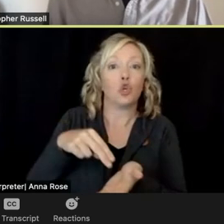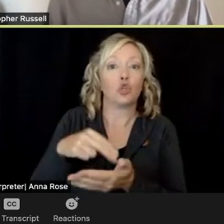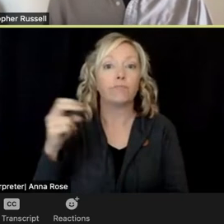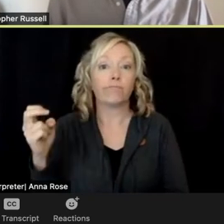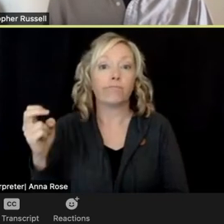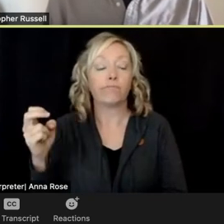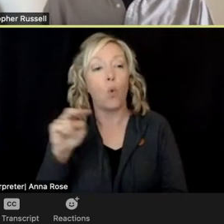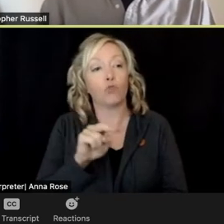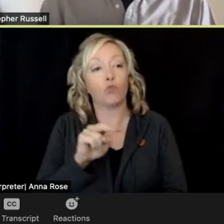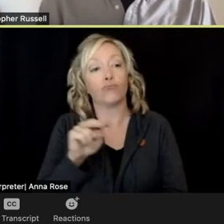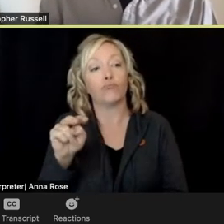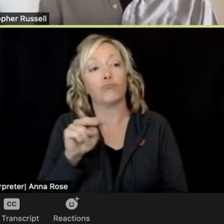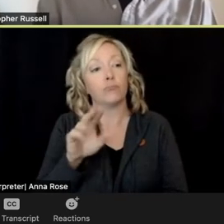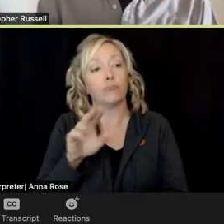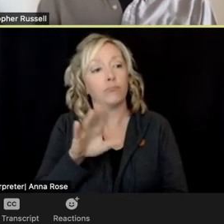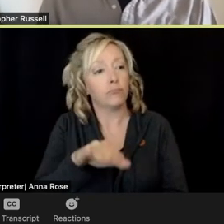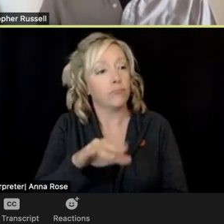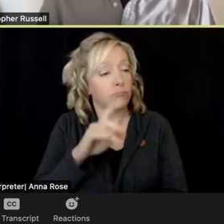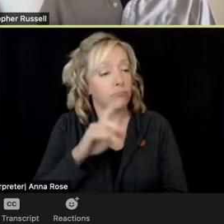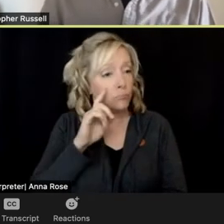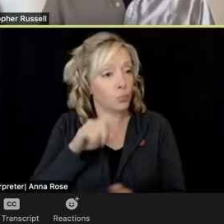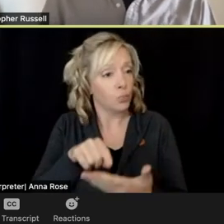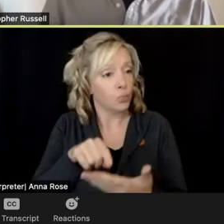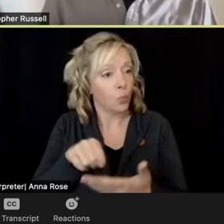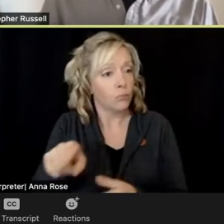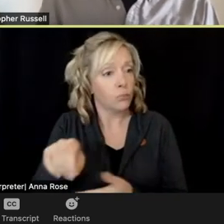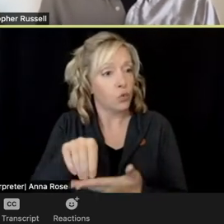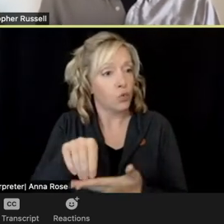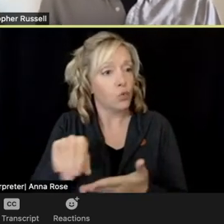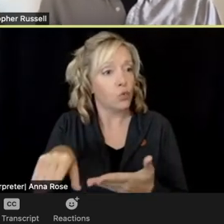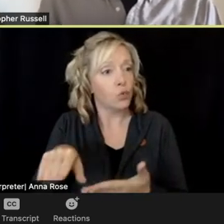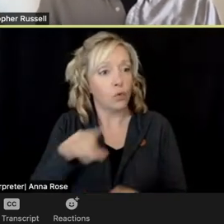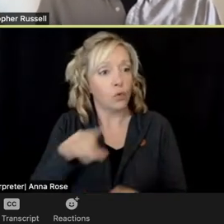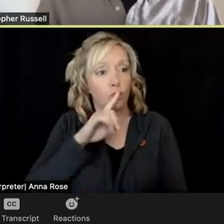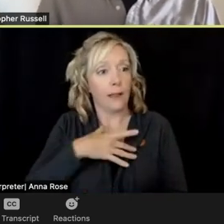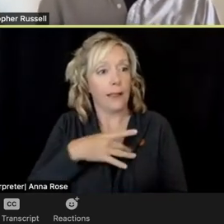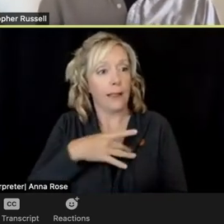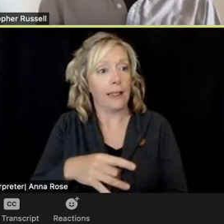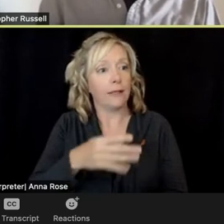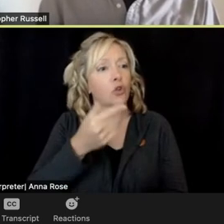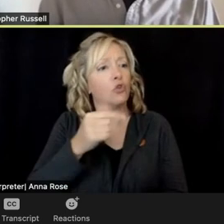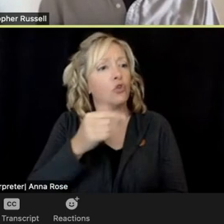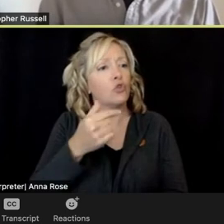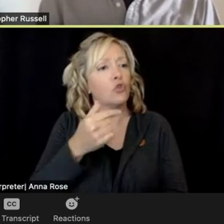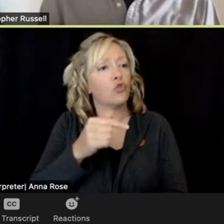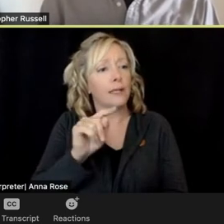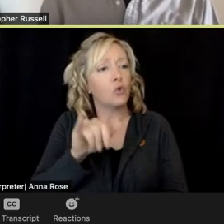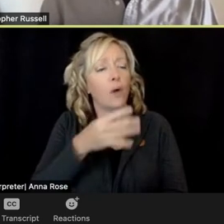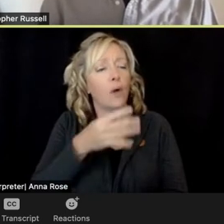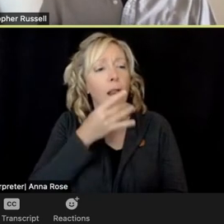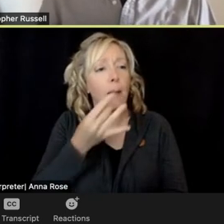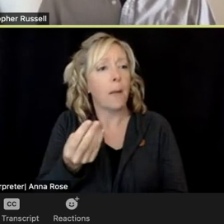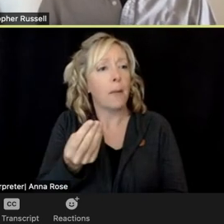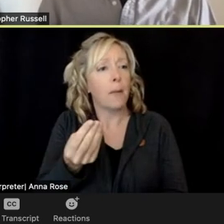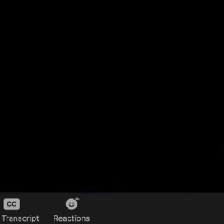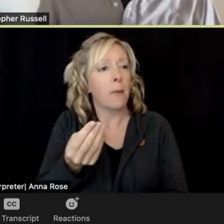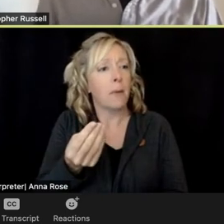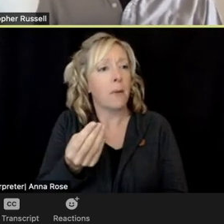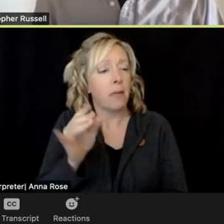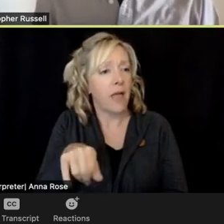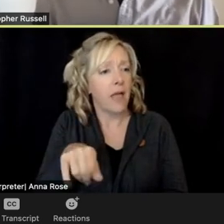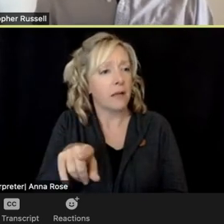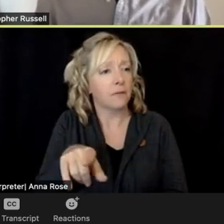said, "Oh, but didn't you notice that he really liked that green light up toy, that green glow stick that